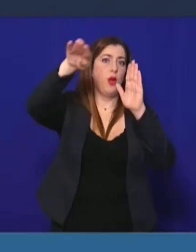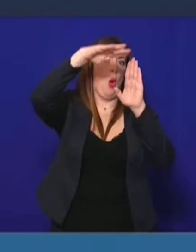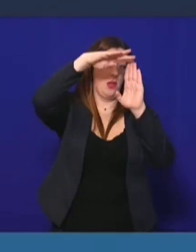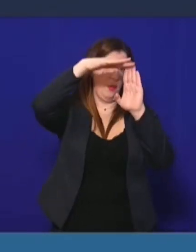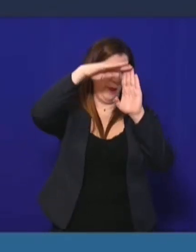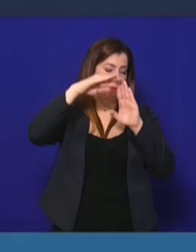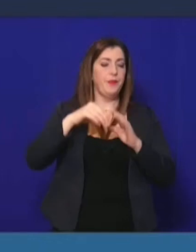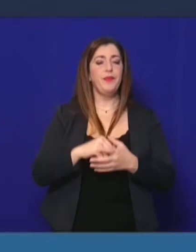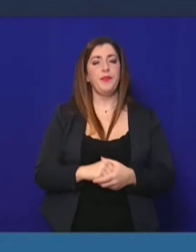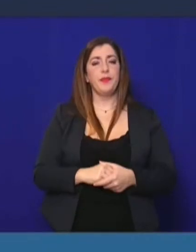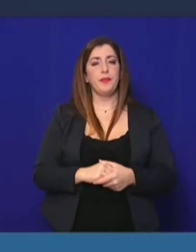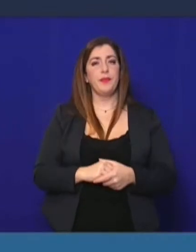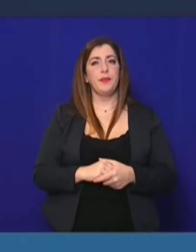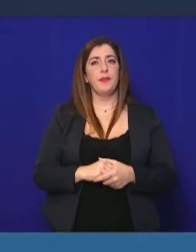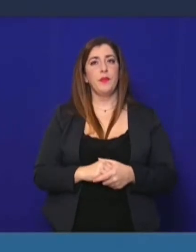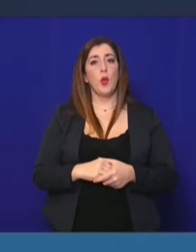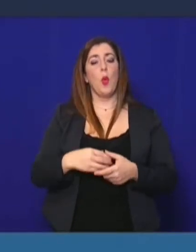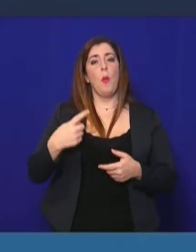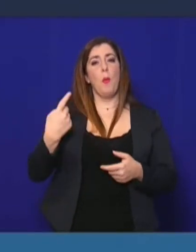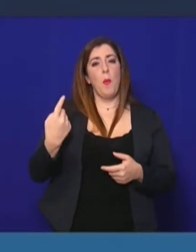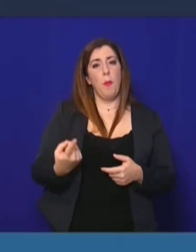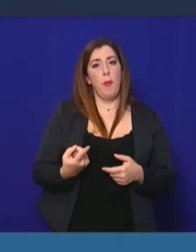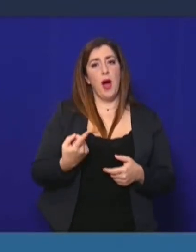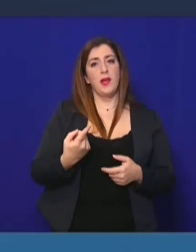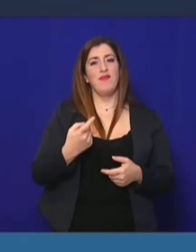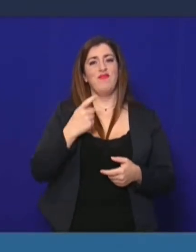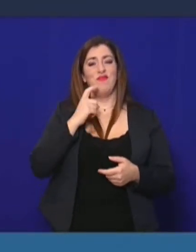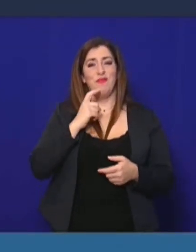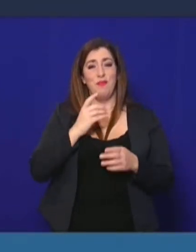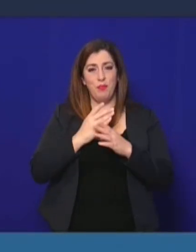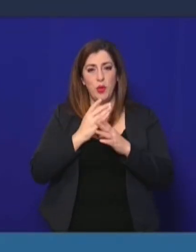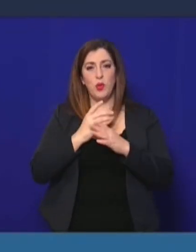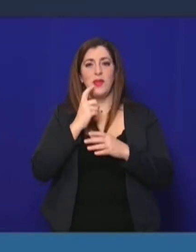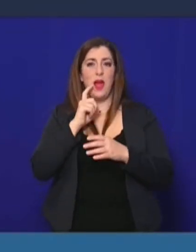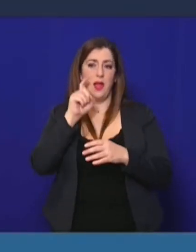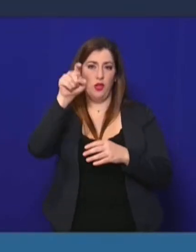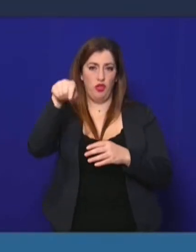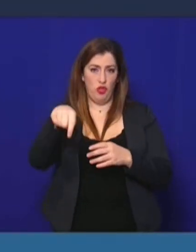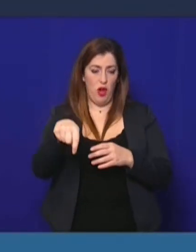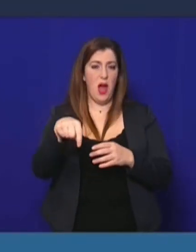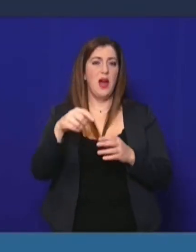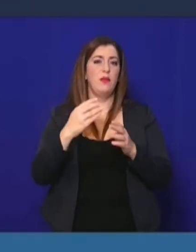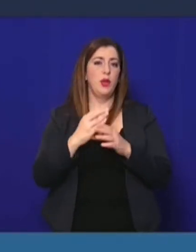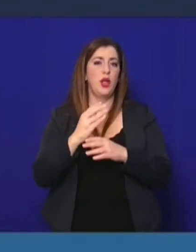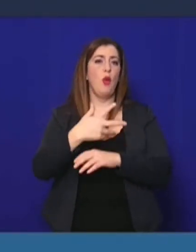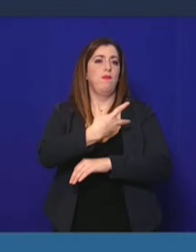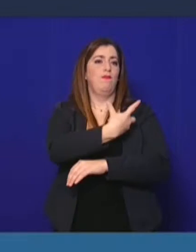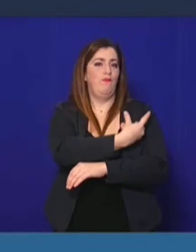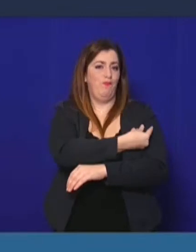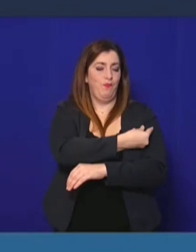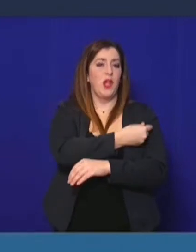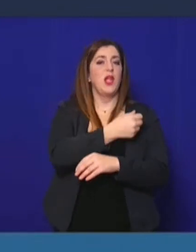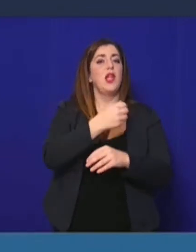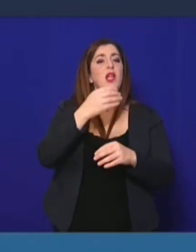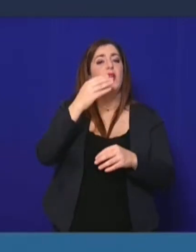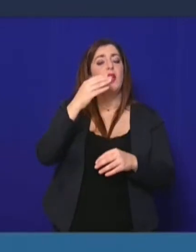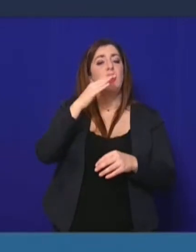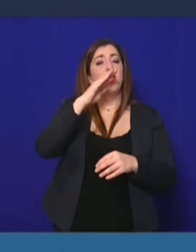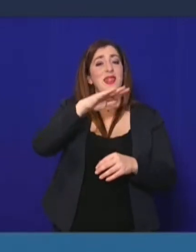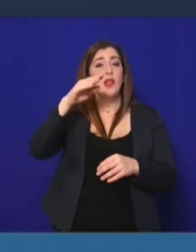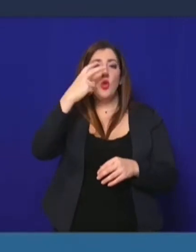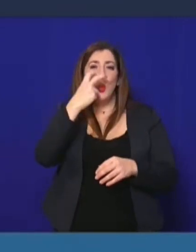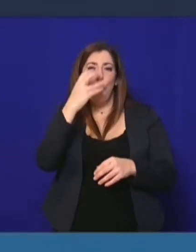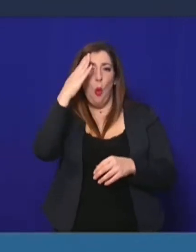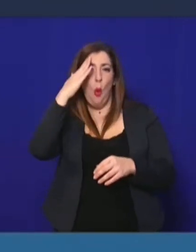anka mbagħad eventwalment fil-bidu ta' sena d-dieħla nkun nistgħu mmorru wkoll għal dawk l-anzjani li huma fil-komunità li għandhom il fuq minn